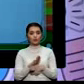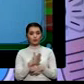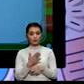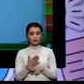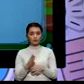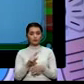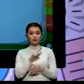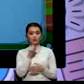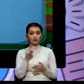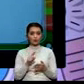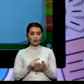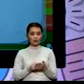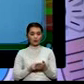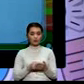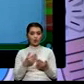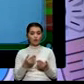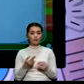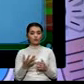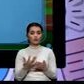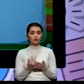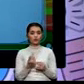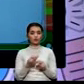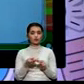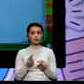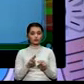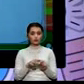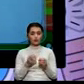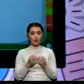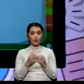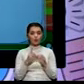bo'linuvchi noma'lum. Buni topish uchun esa biz